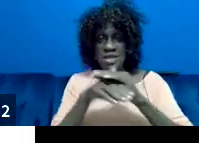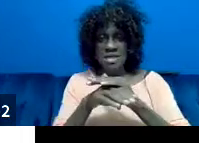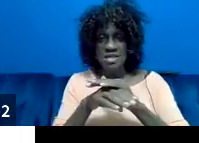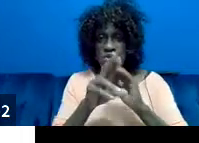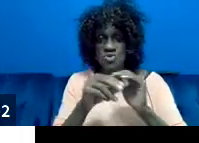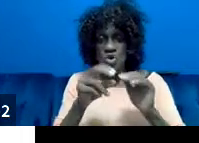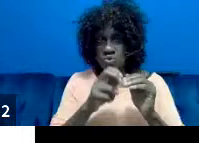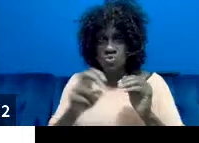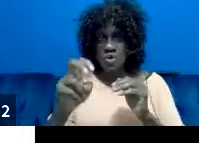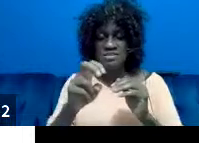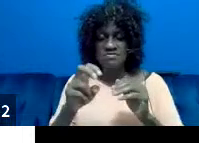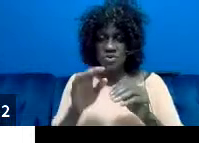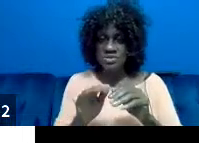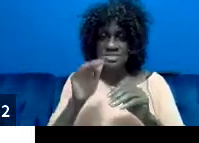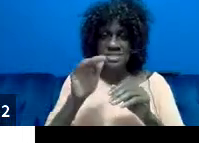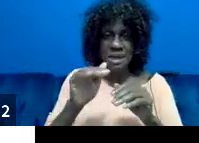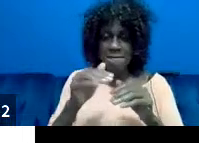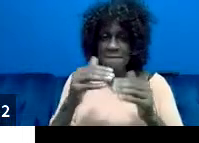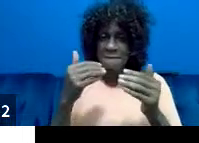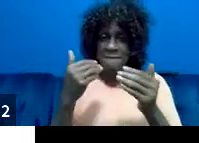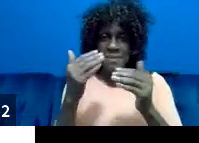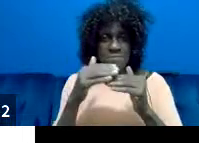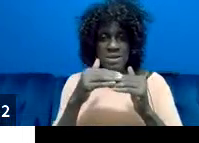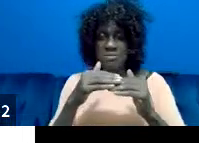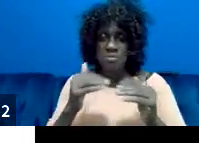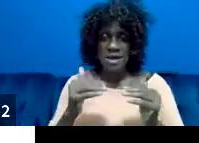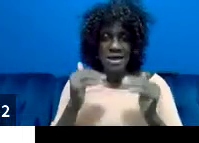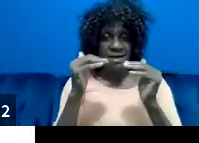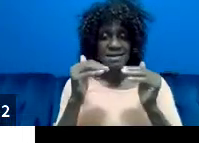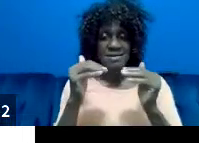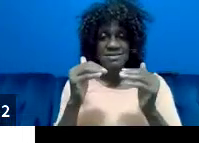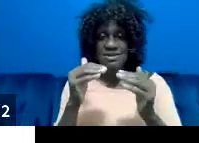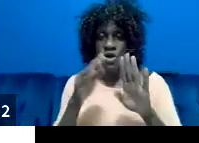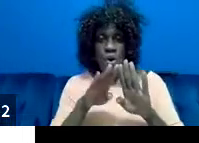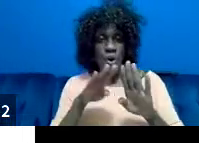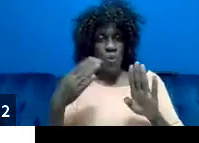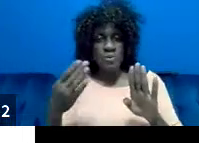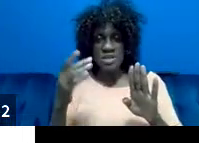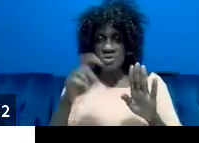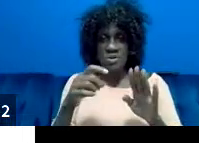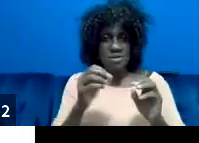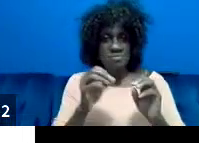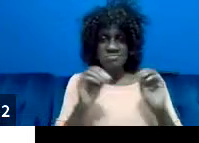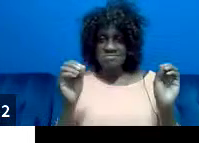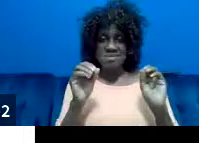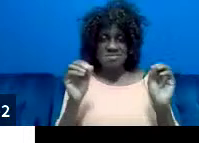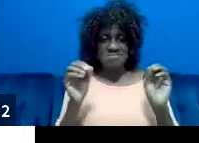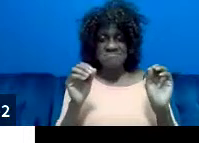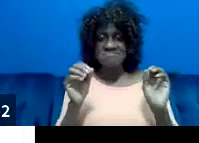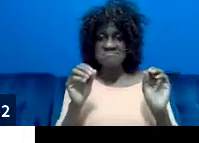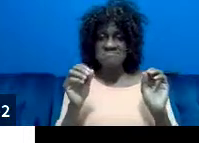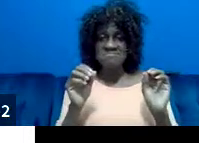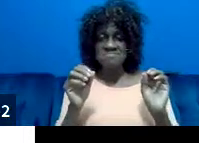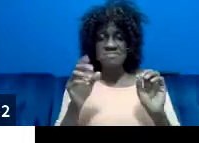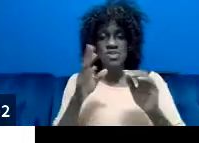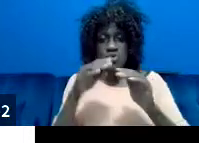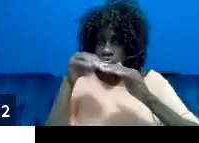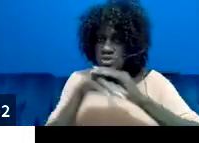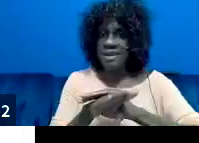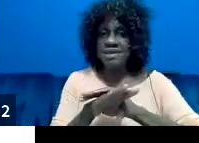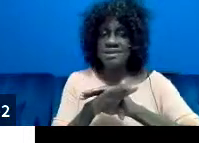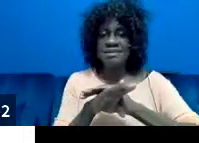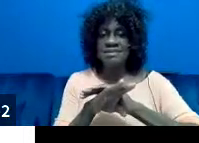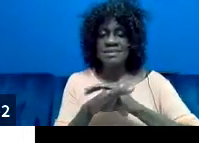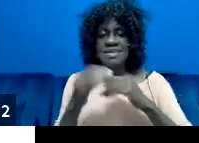step requirement, minimum height, change in level requirements, opening requirements. There's nothing. Okay, nothing. You get in. If